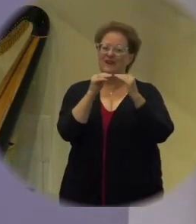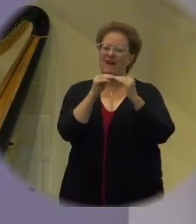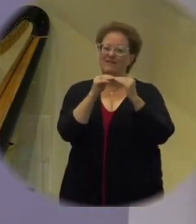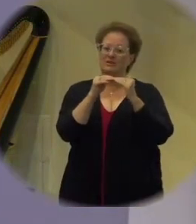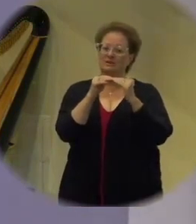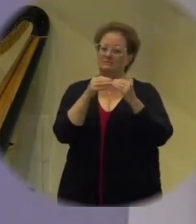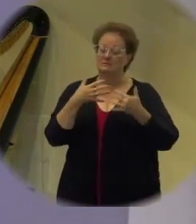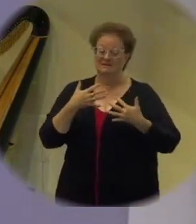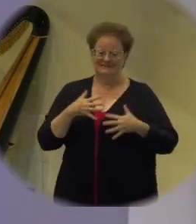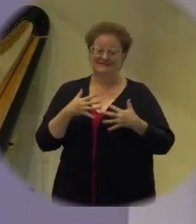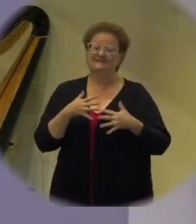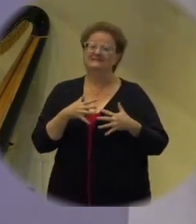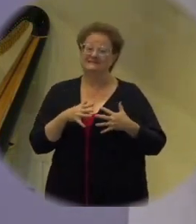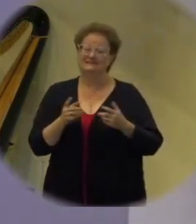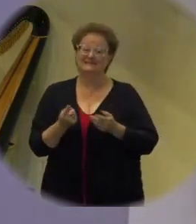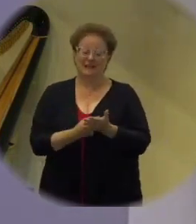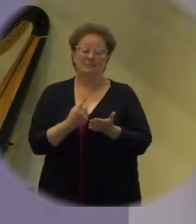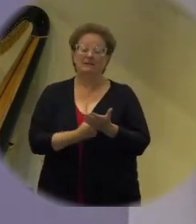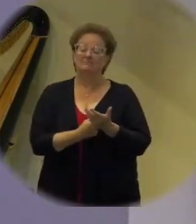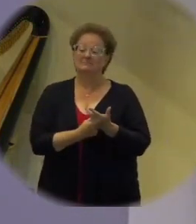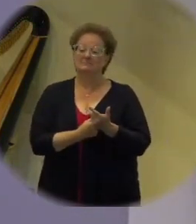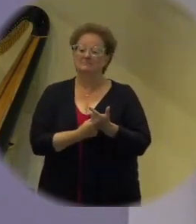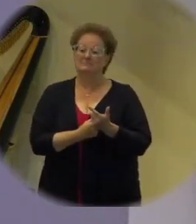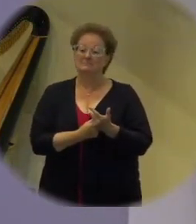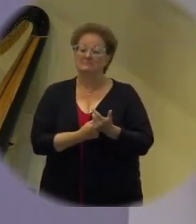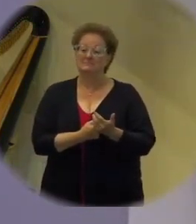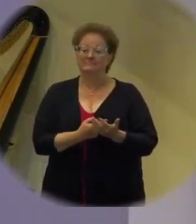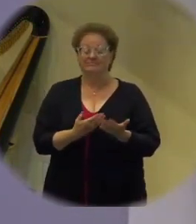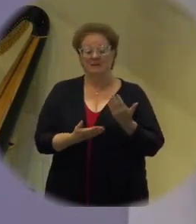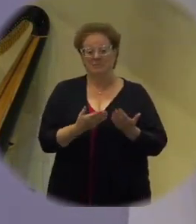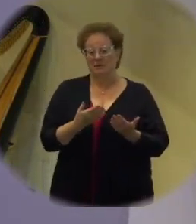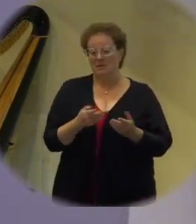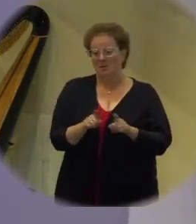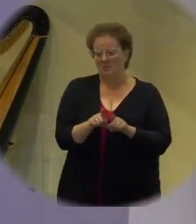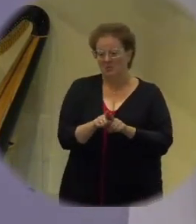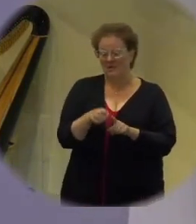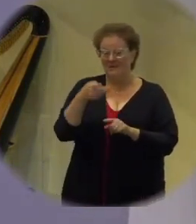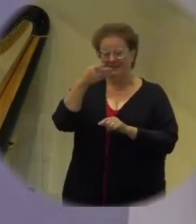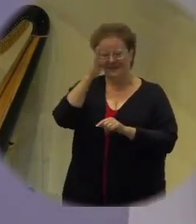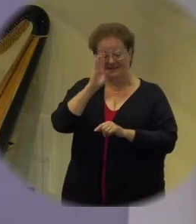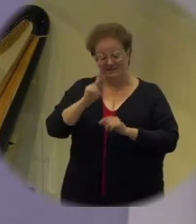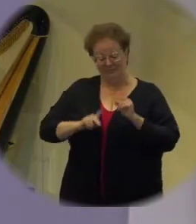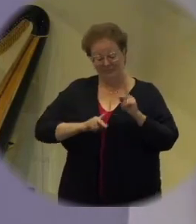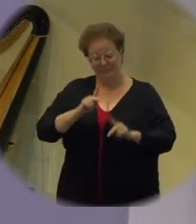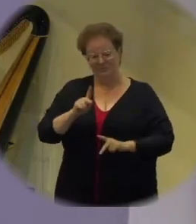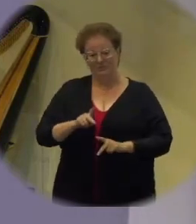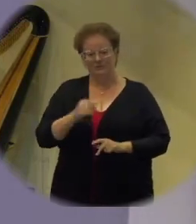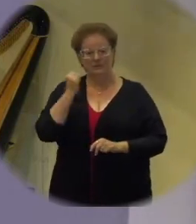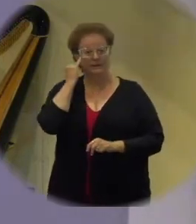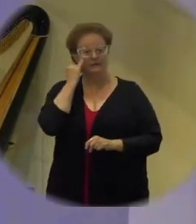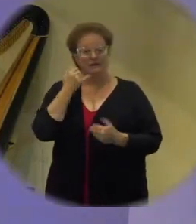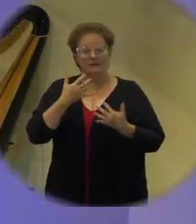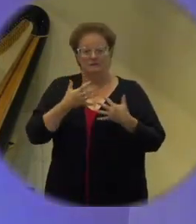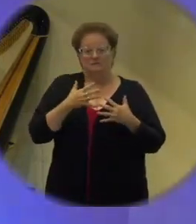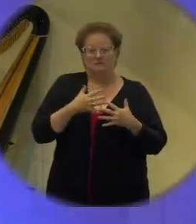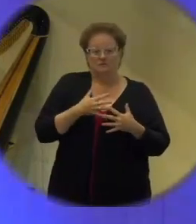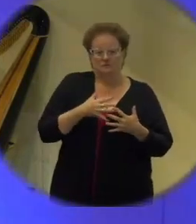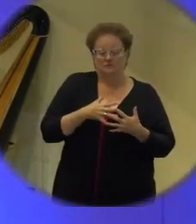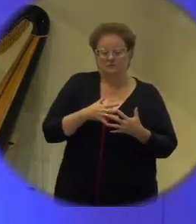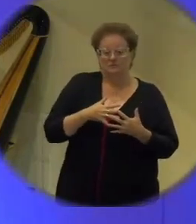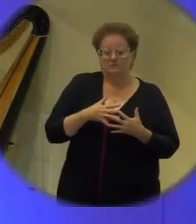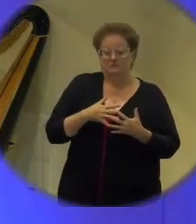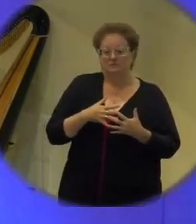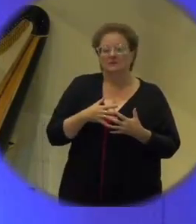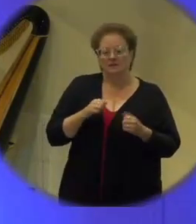can be frightening sometimes, even for God's people. And it doesn't take much then, if you're really afraid, to feel very,